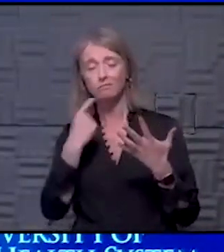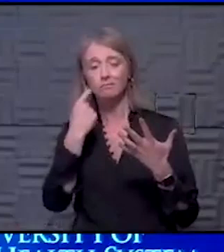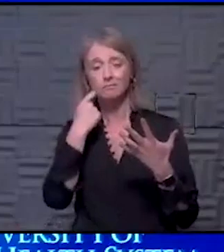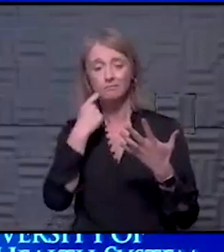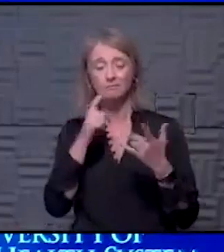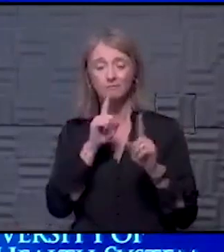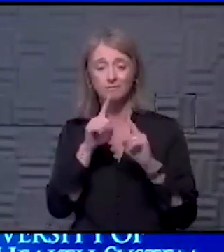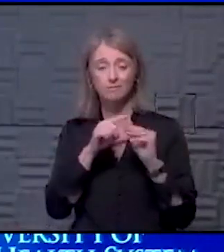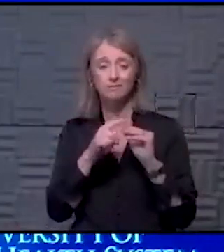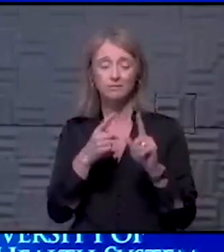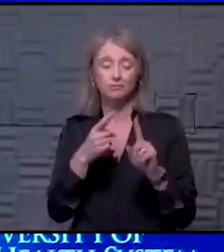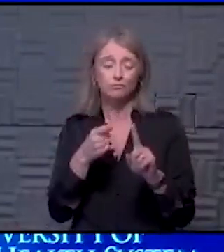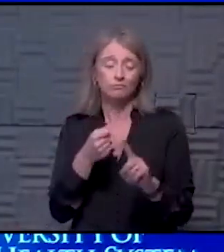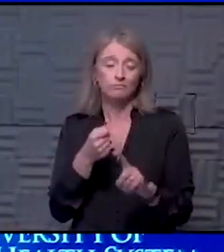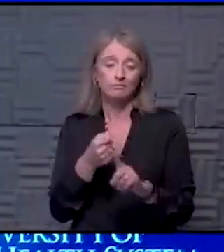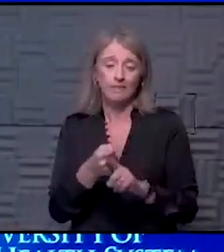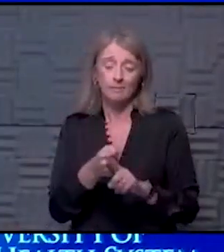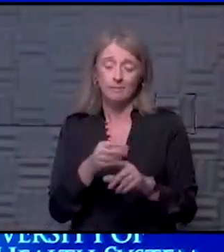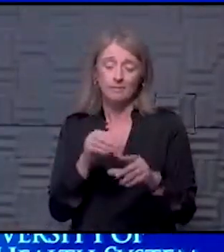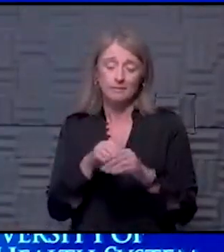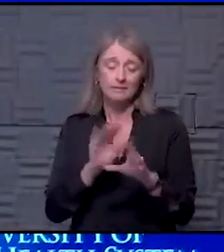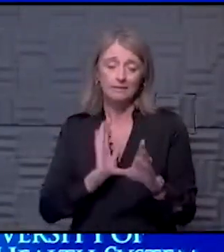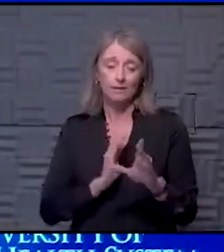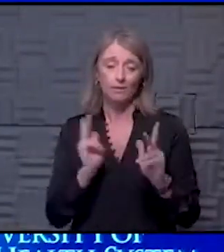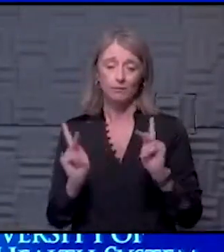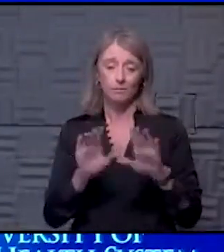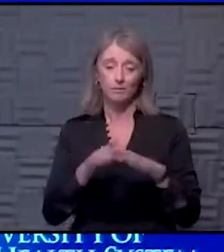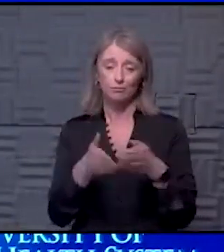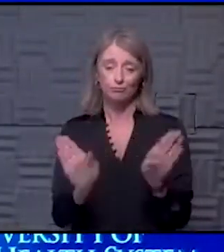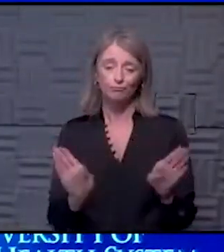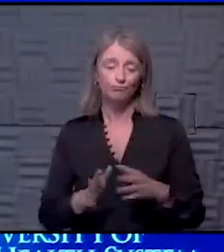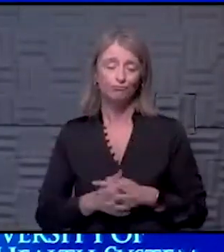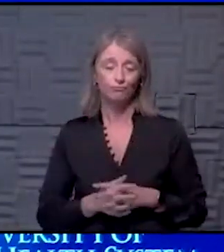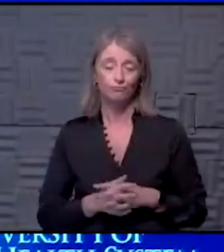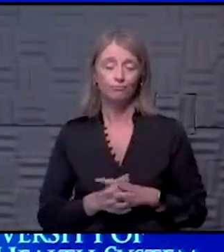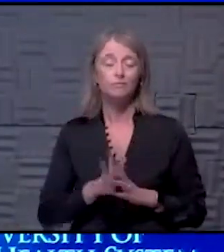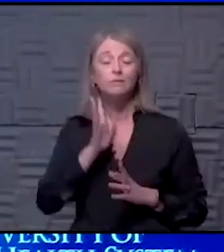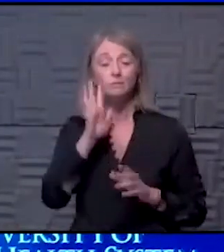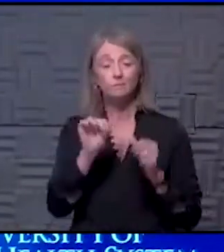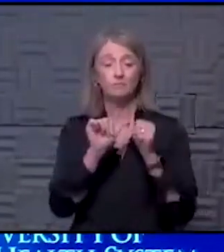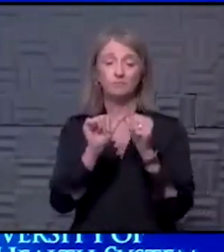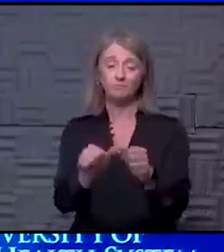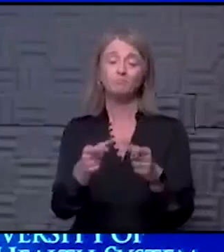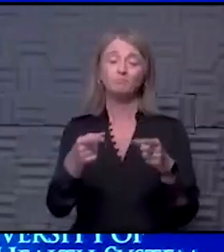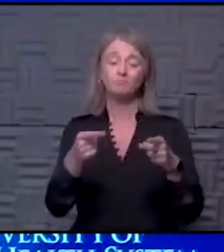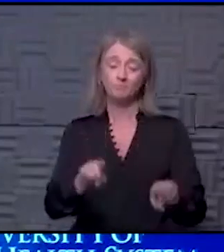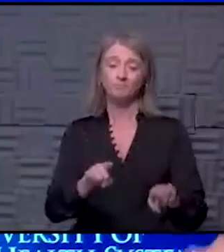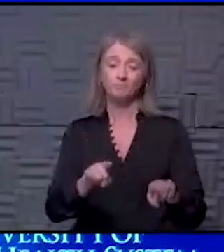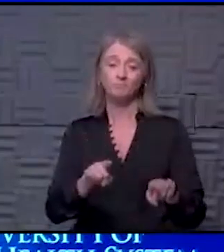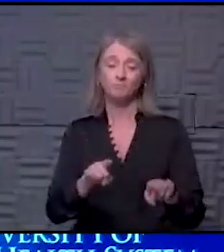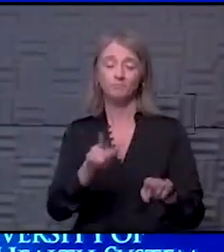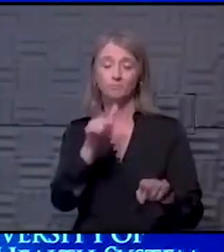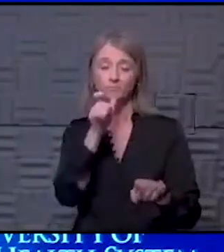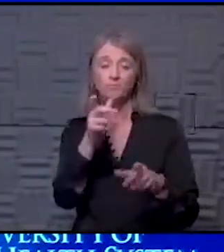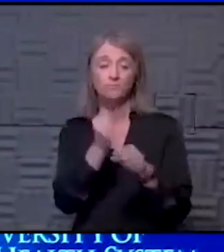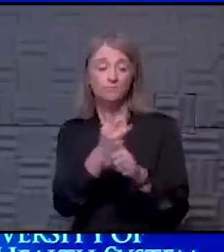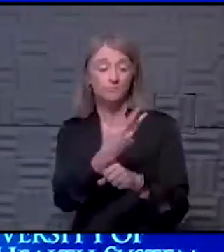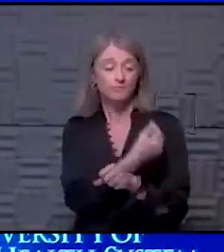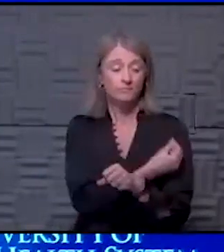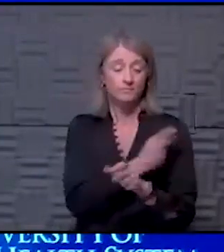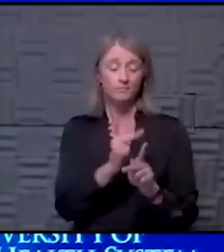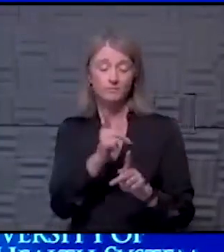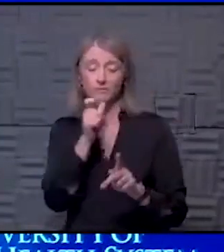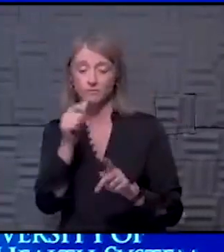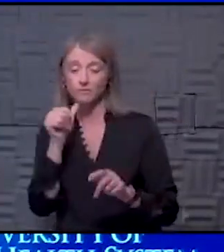Those things just happen in the population. And they're going to continue to happen in the population that receives vaccines and